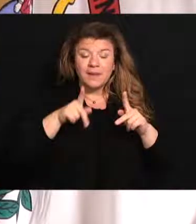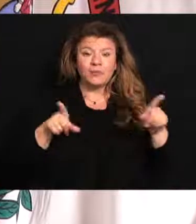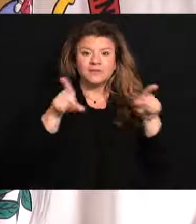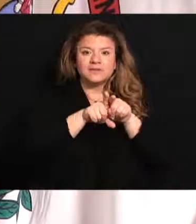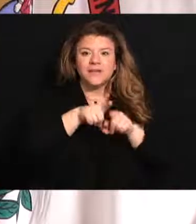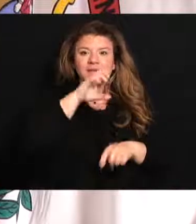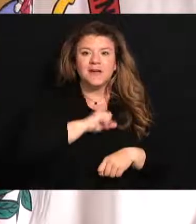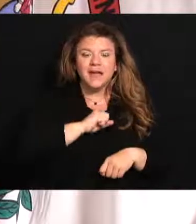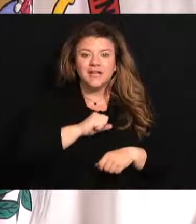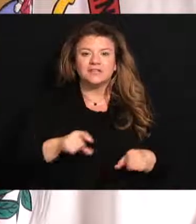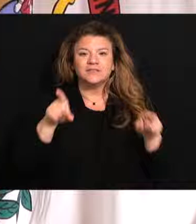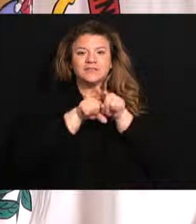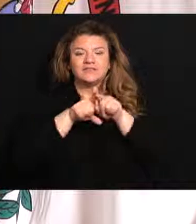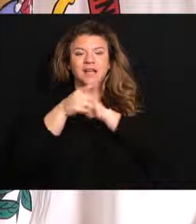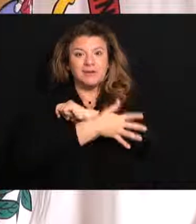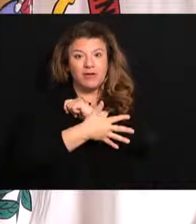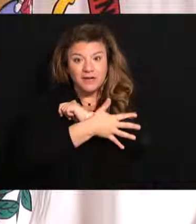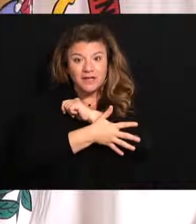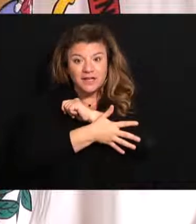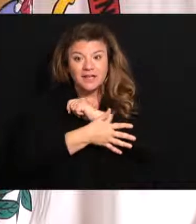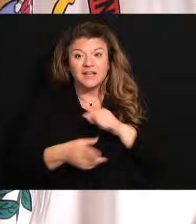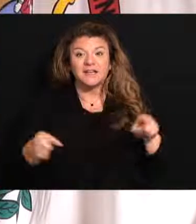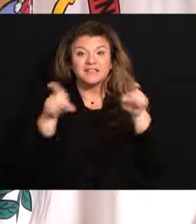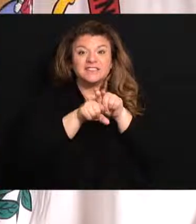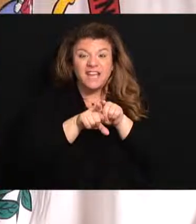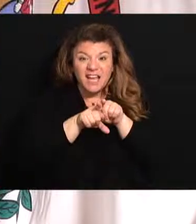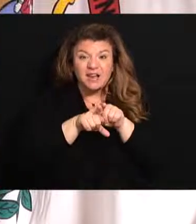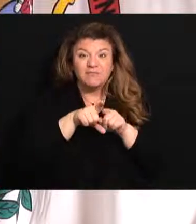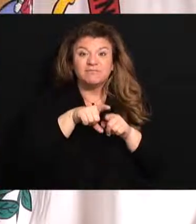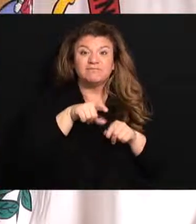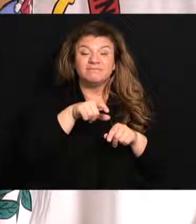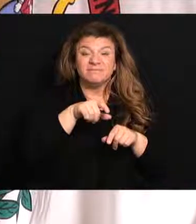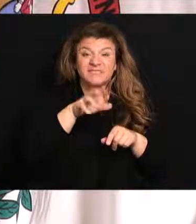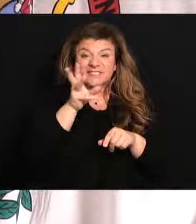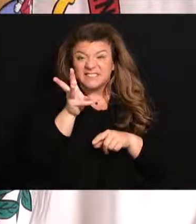from the same county, the same sex. The